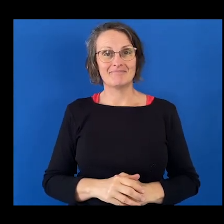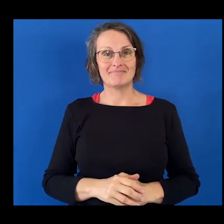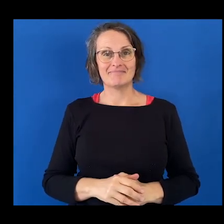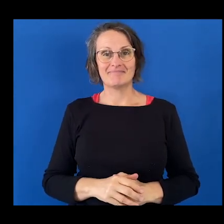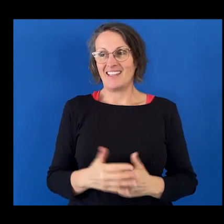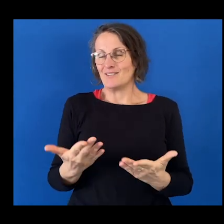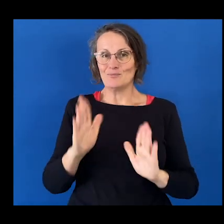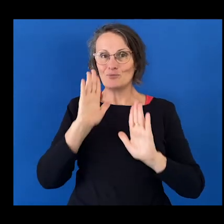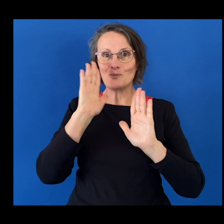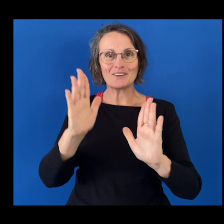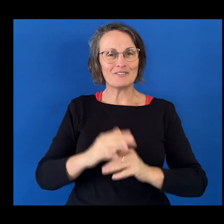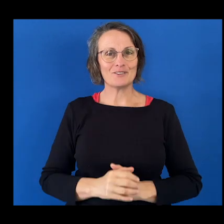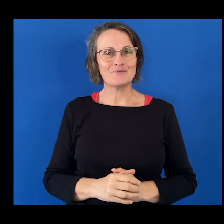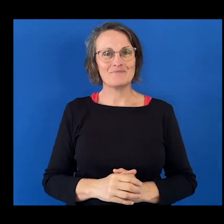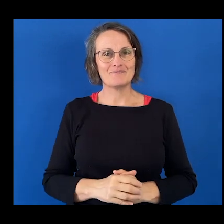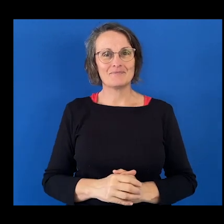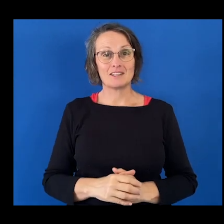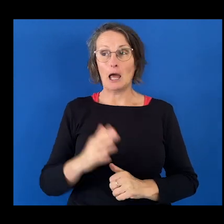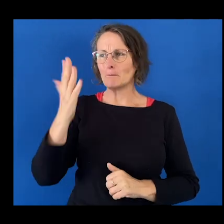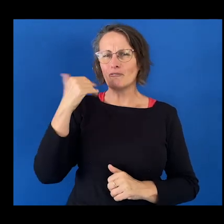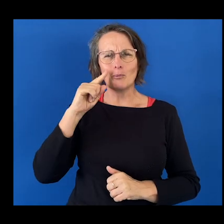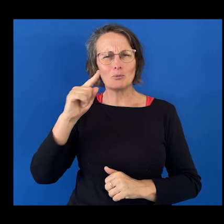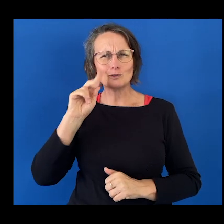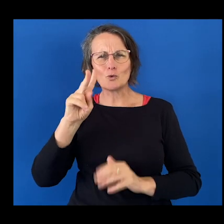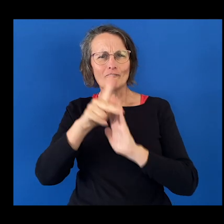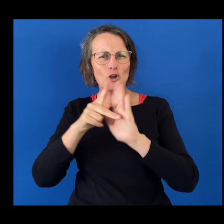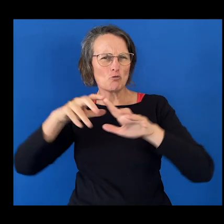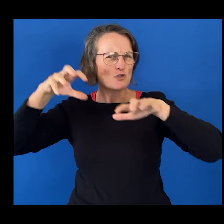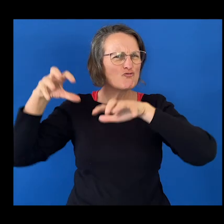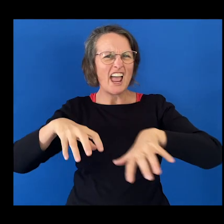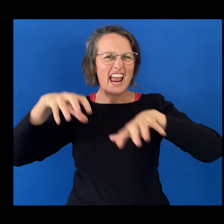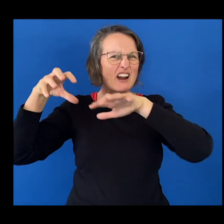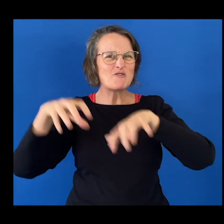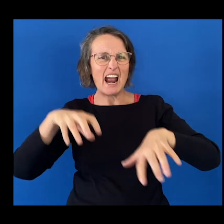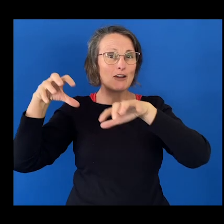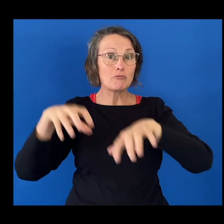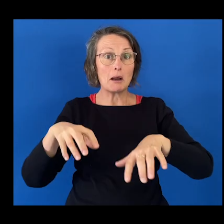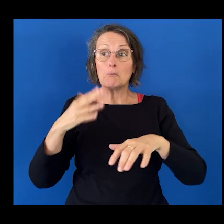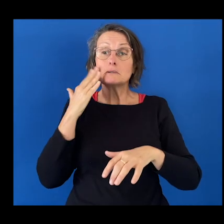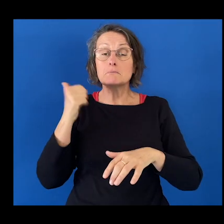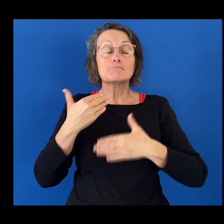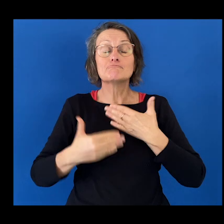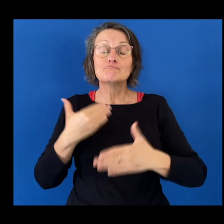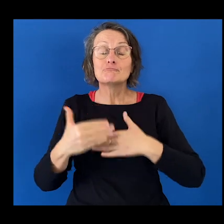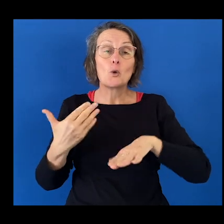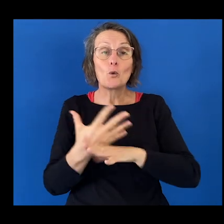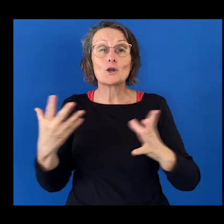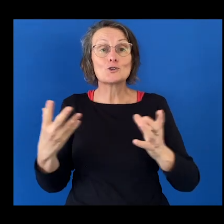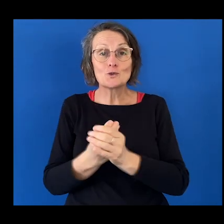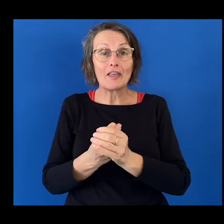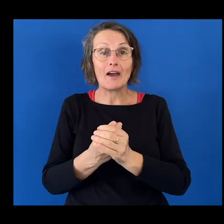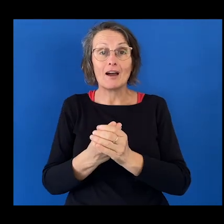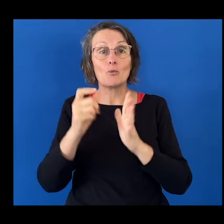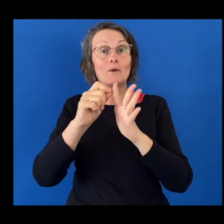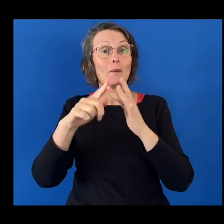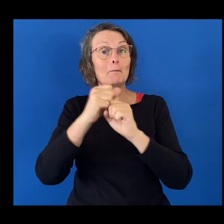extraordinary exchanges, and you know, it was tipping with rain on one occasion there, but you're still working away, applying